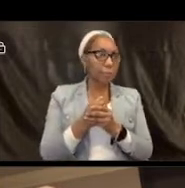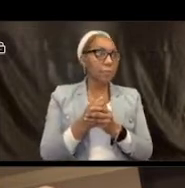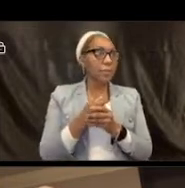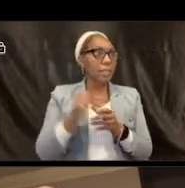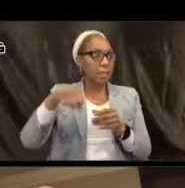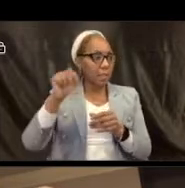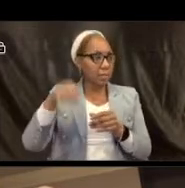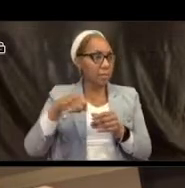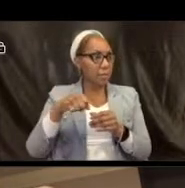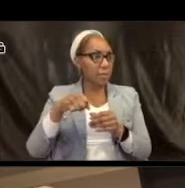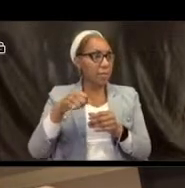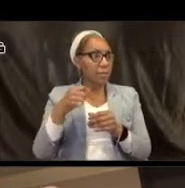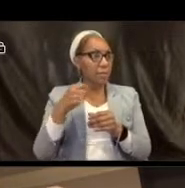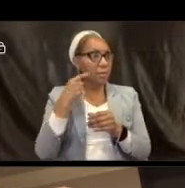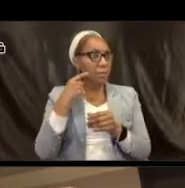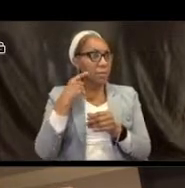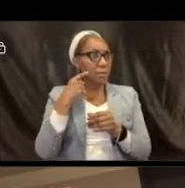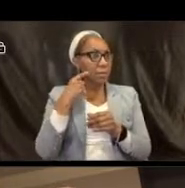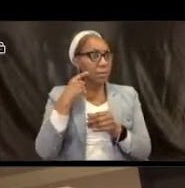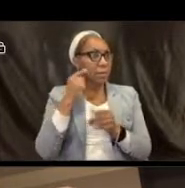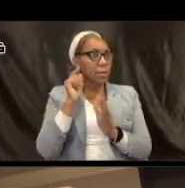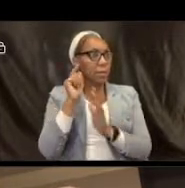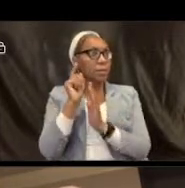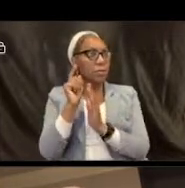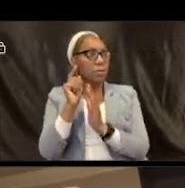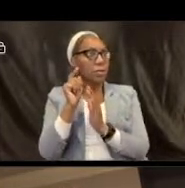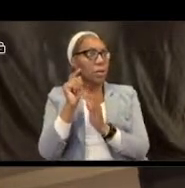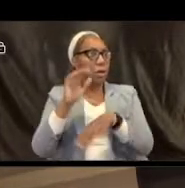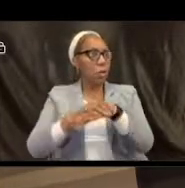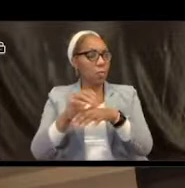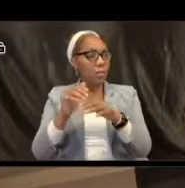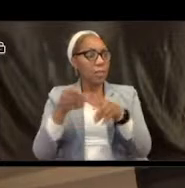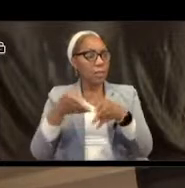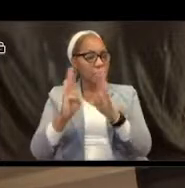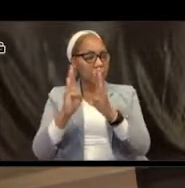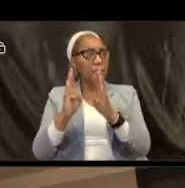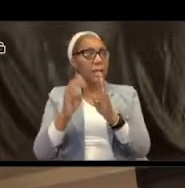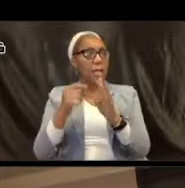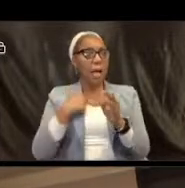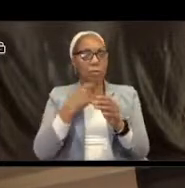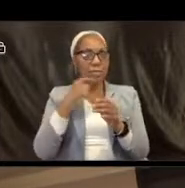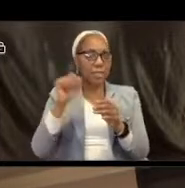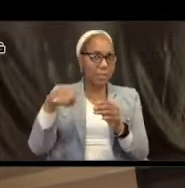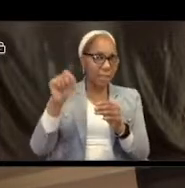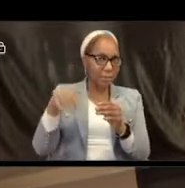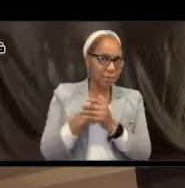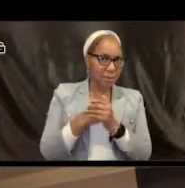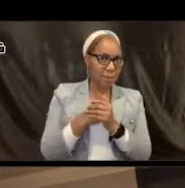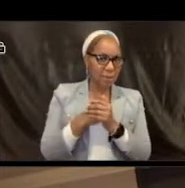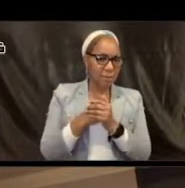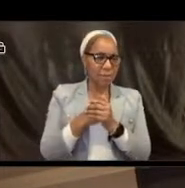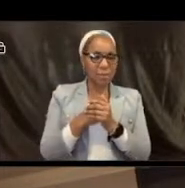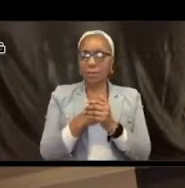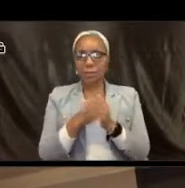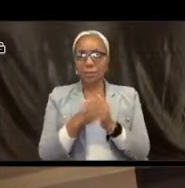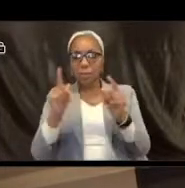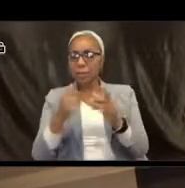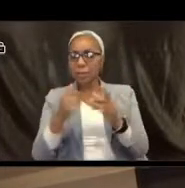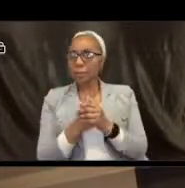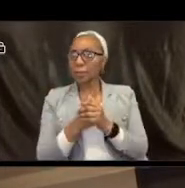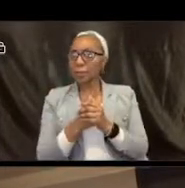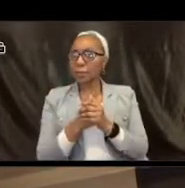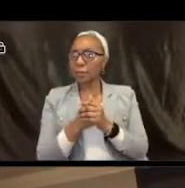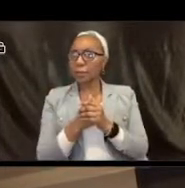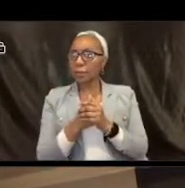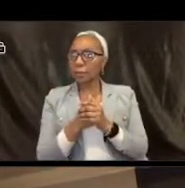Yes, since the one item is on the consent deferral, I would say yes. Okay, then I will recuse. Okay, and